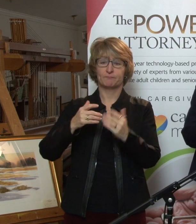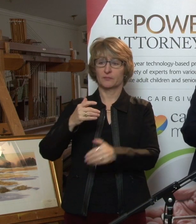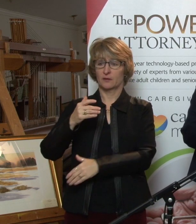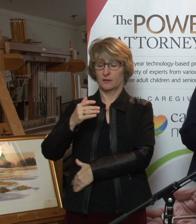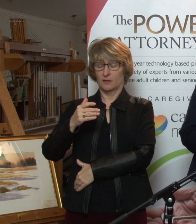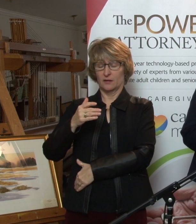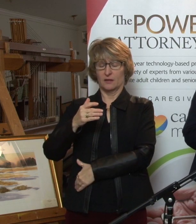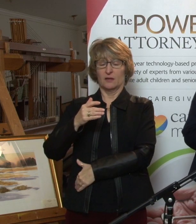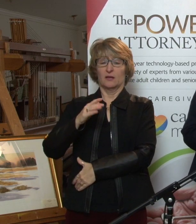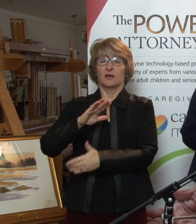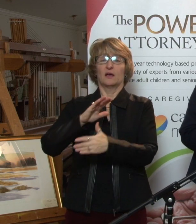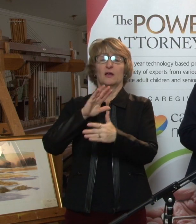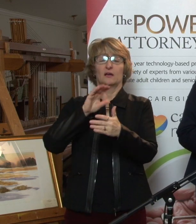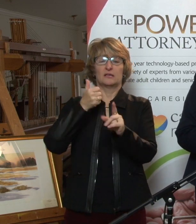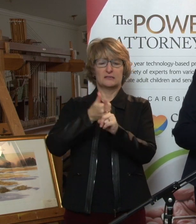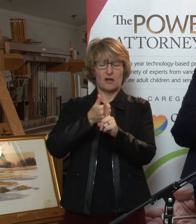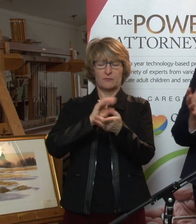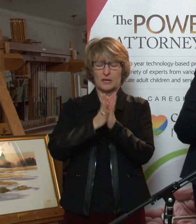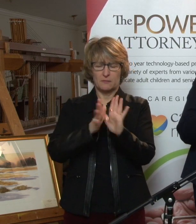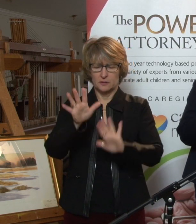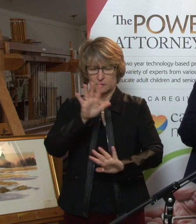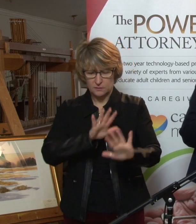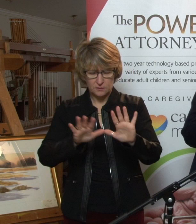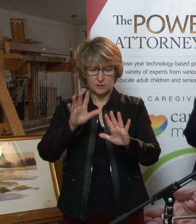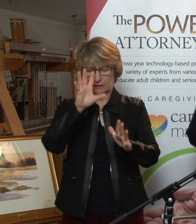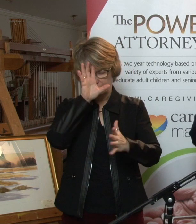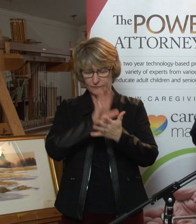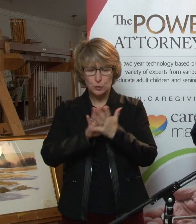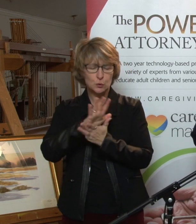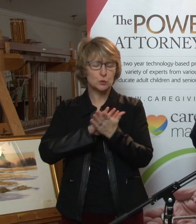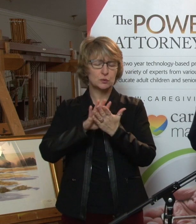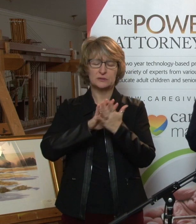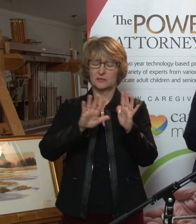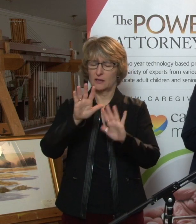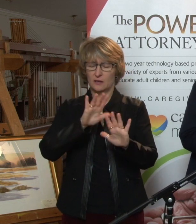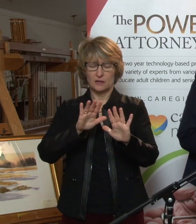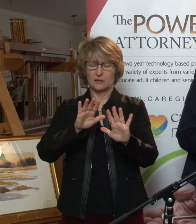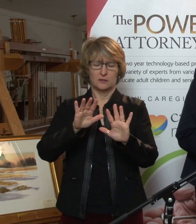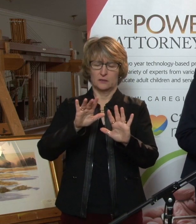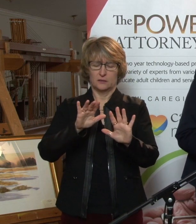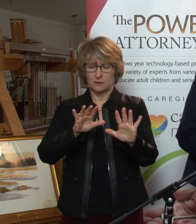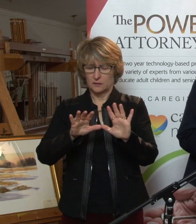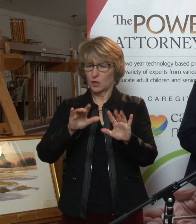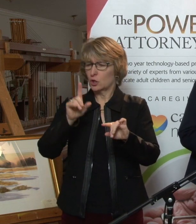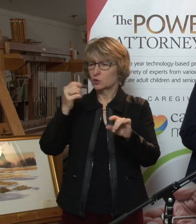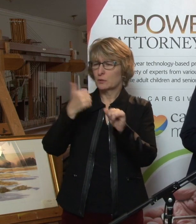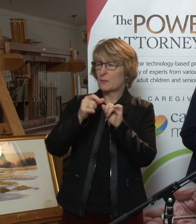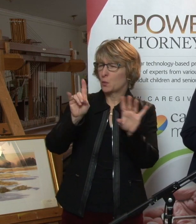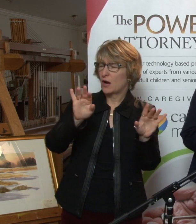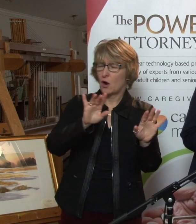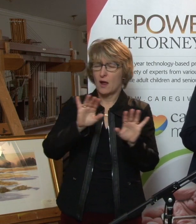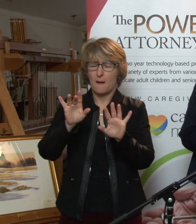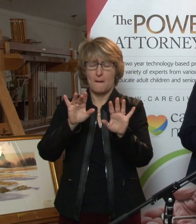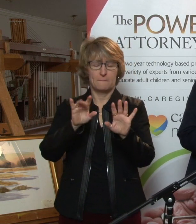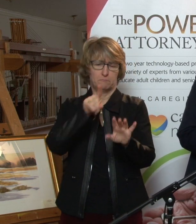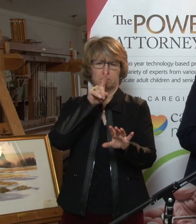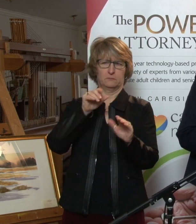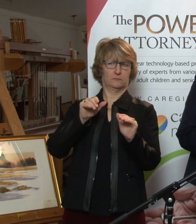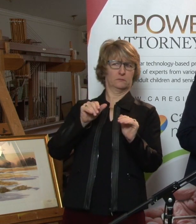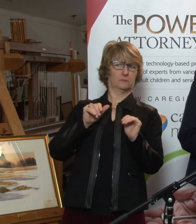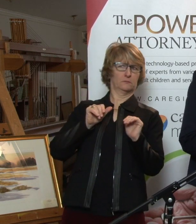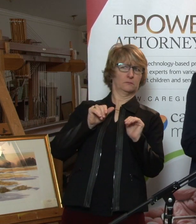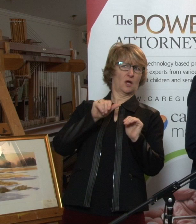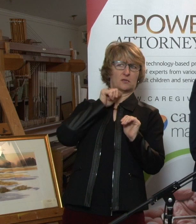After that, she became very confused, disoriented, and uncooperative. And so her daughter had